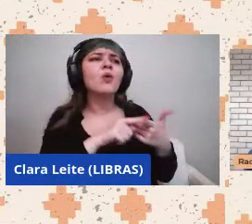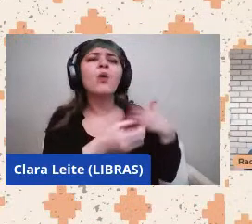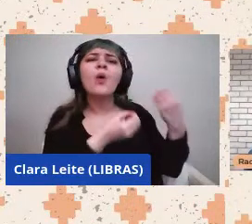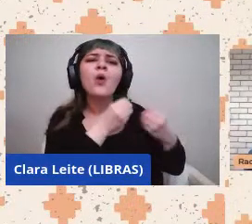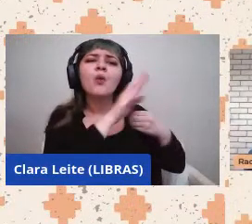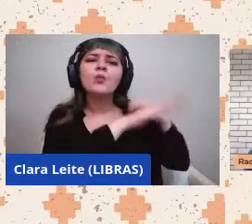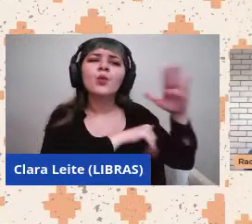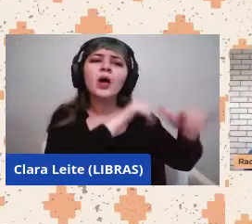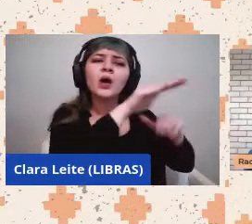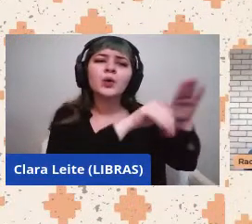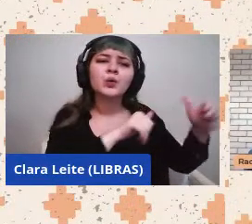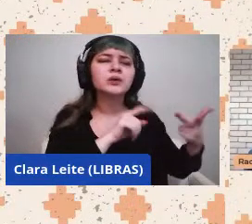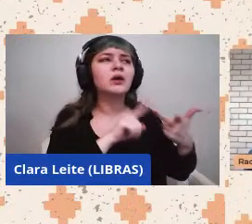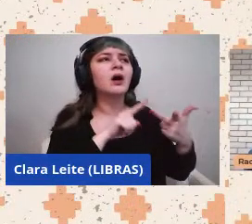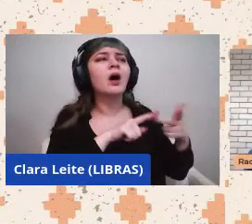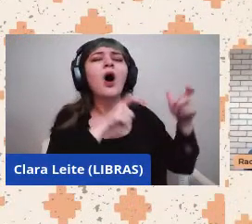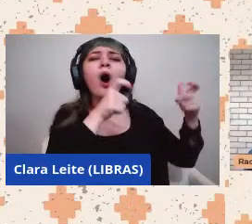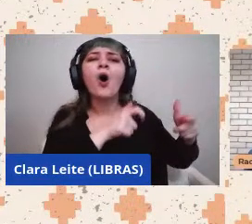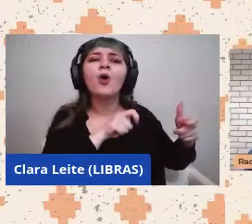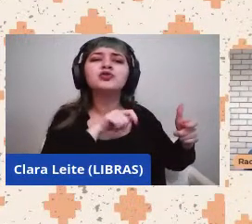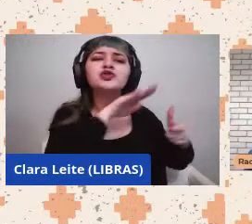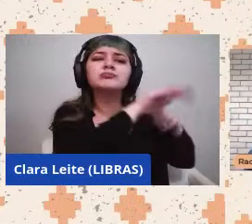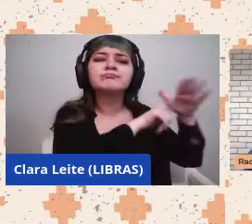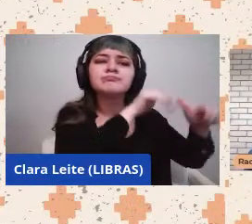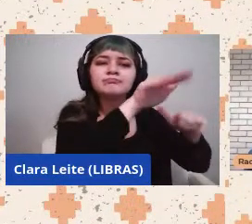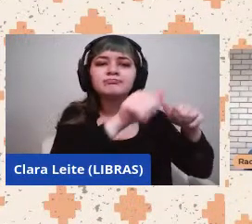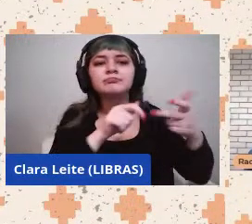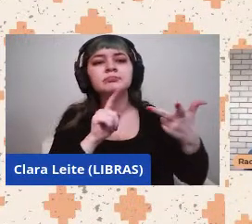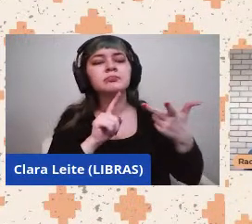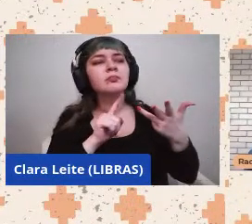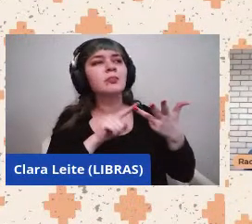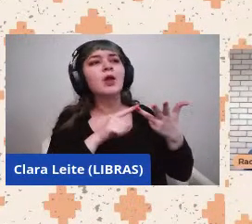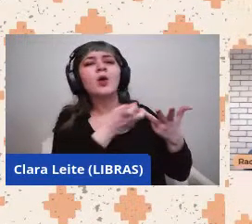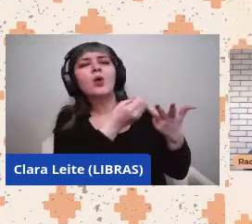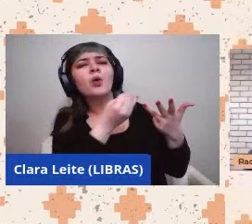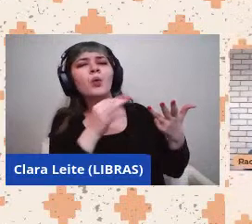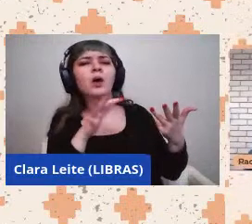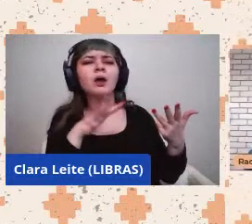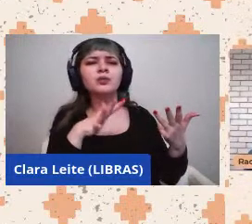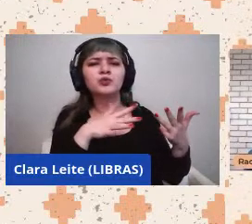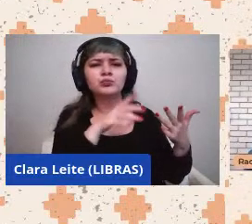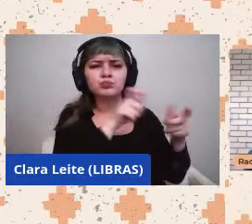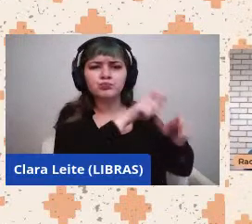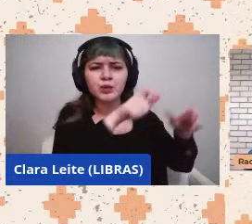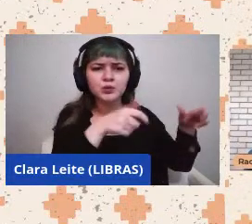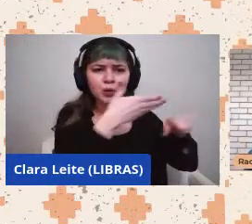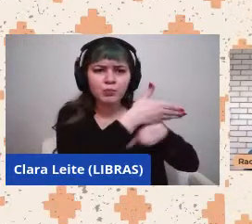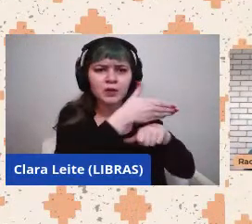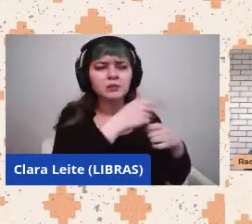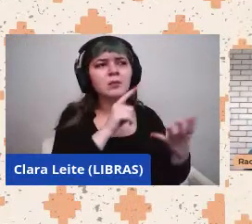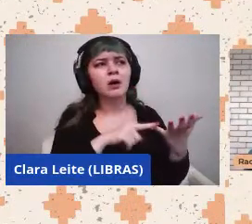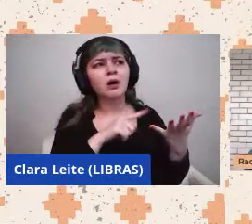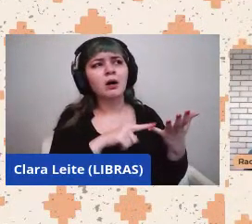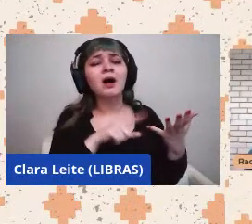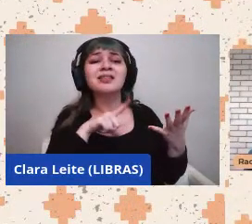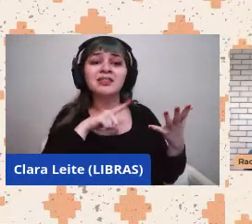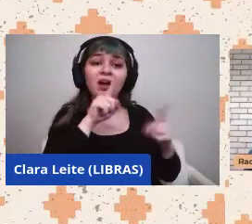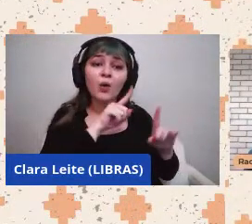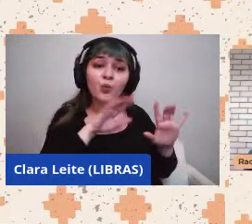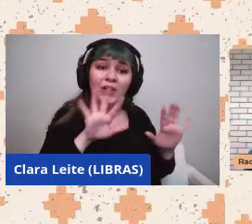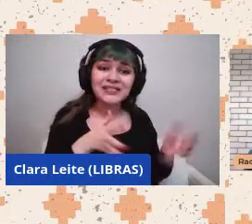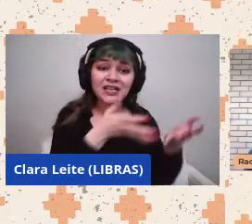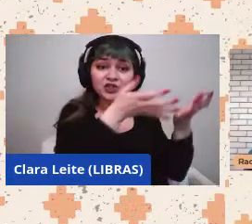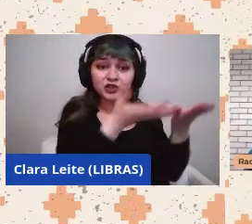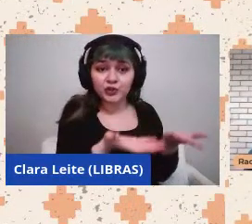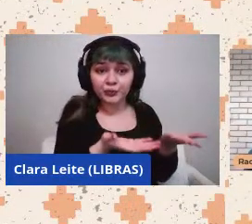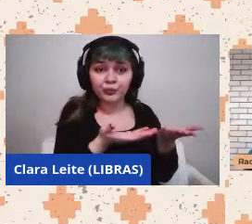them? Where will you be recruiting them? What's the estimated number of participants? Will you be offering them incentives? And what are